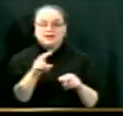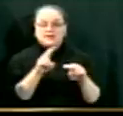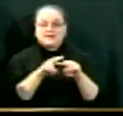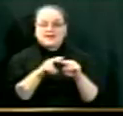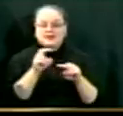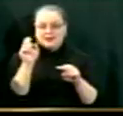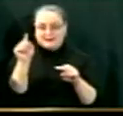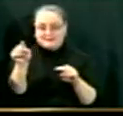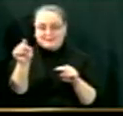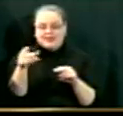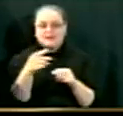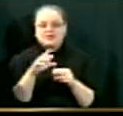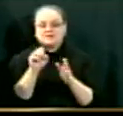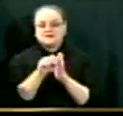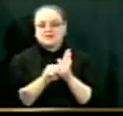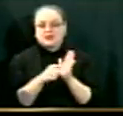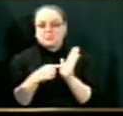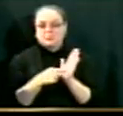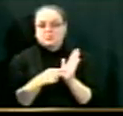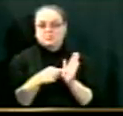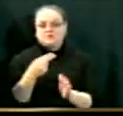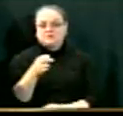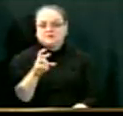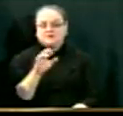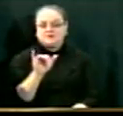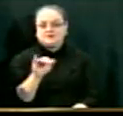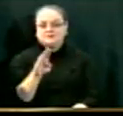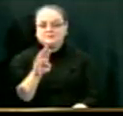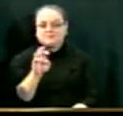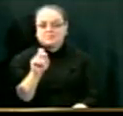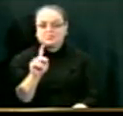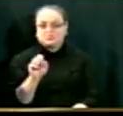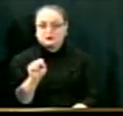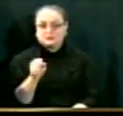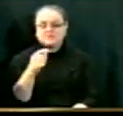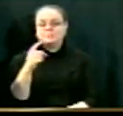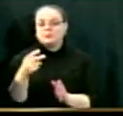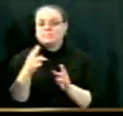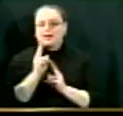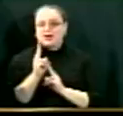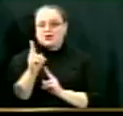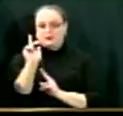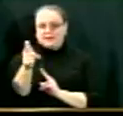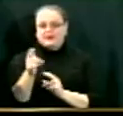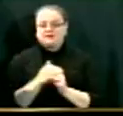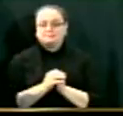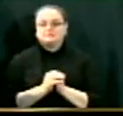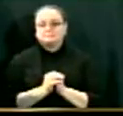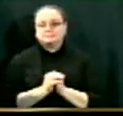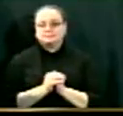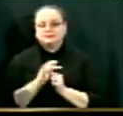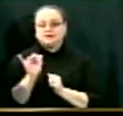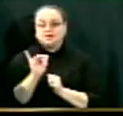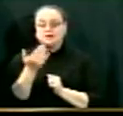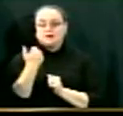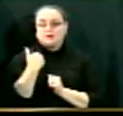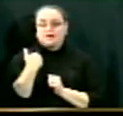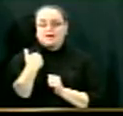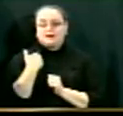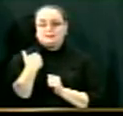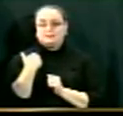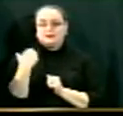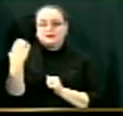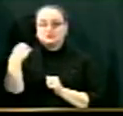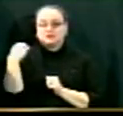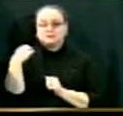back there is State Representative Harry Brooks that we'll be honoring a little later. And also we have Chairman